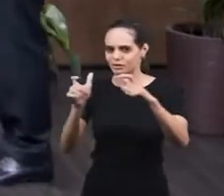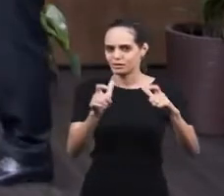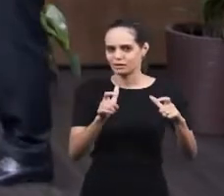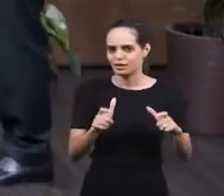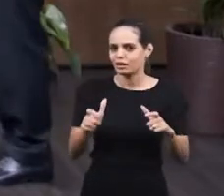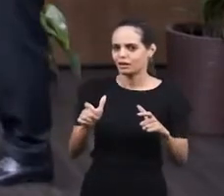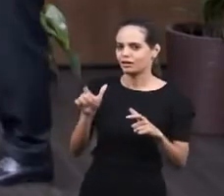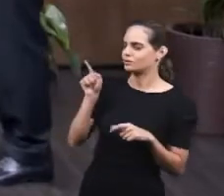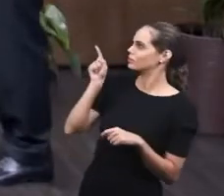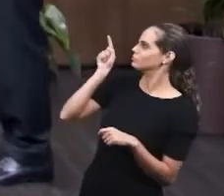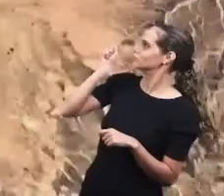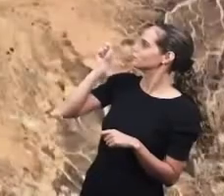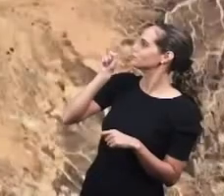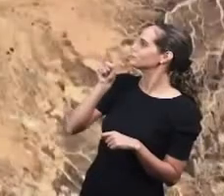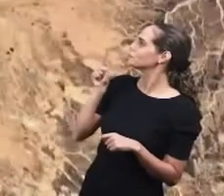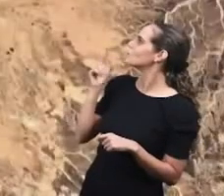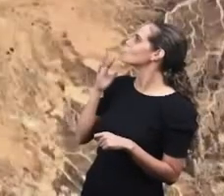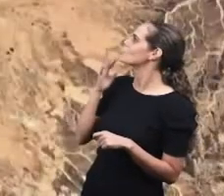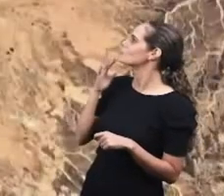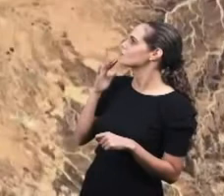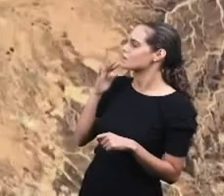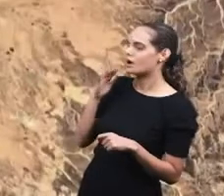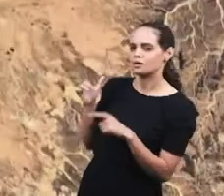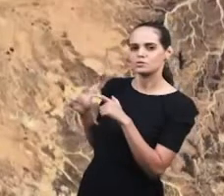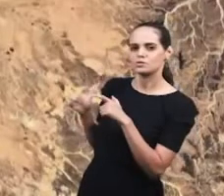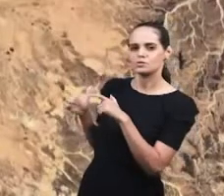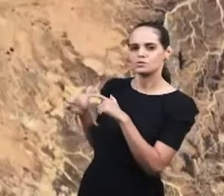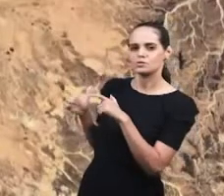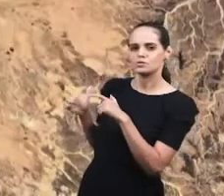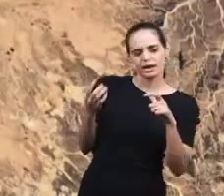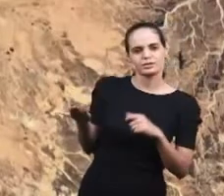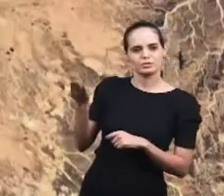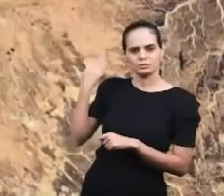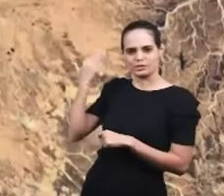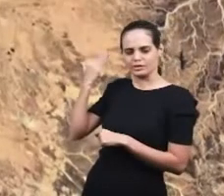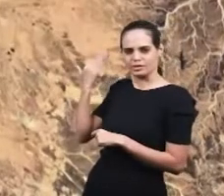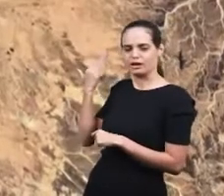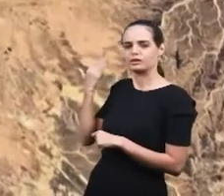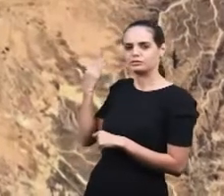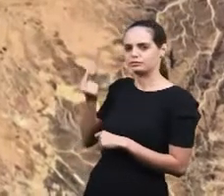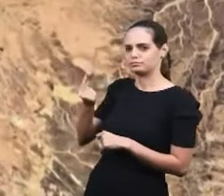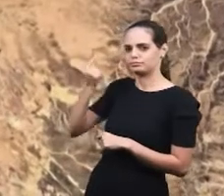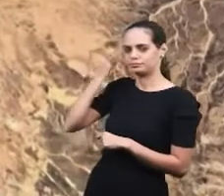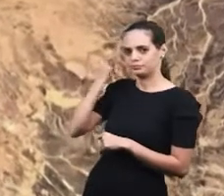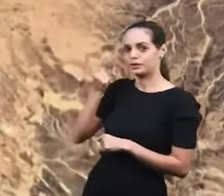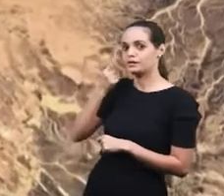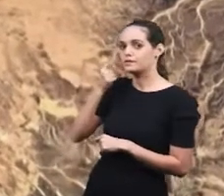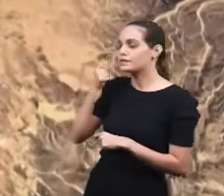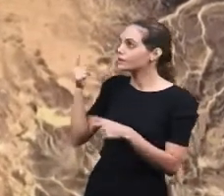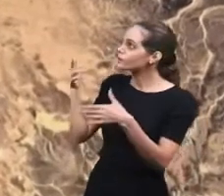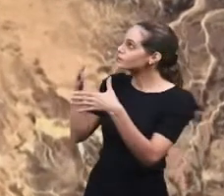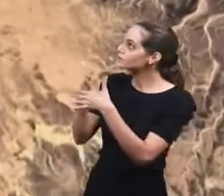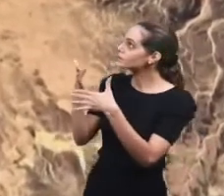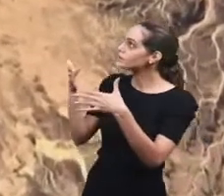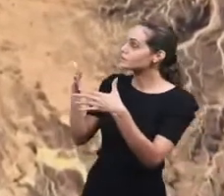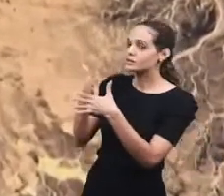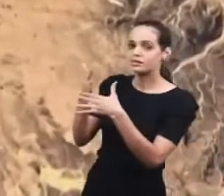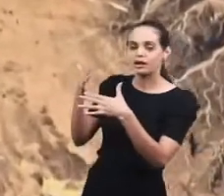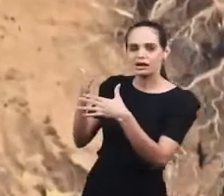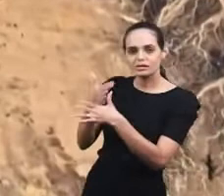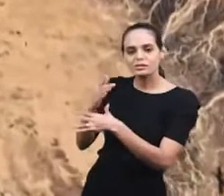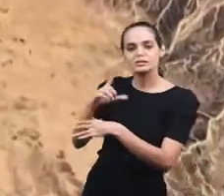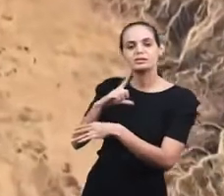in all the divisions colored here, the provinces. So we see here